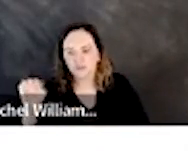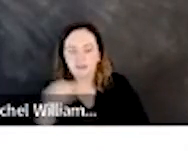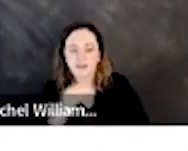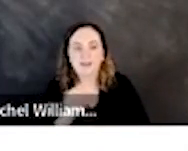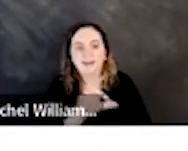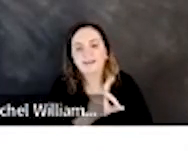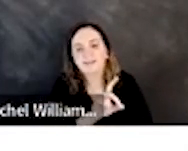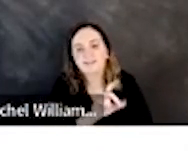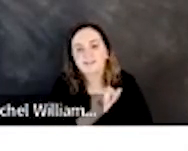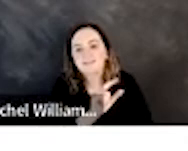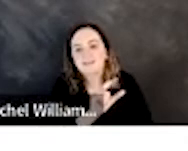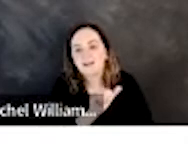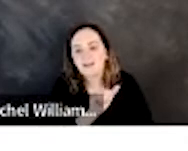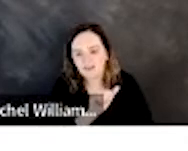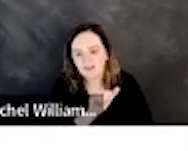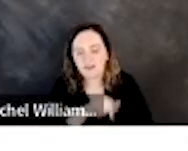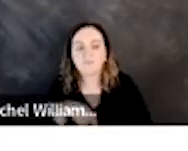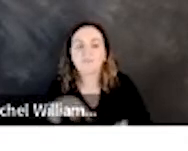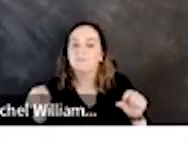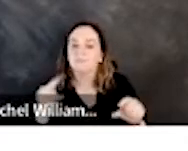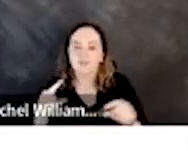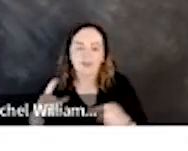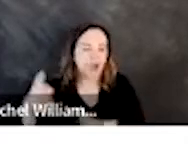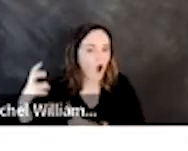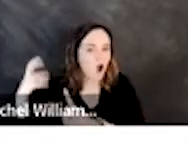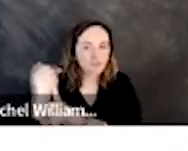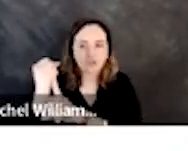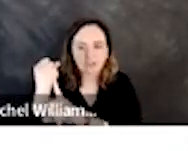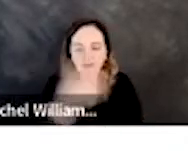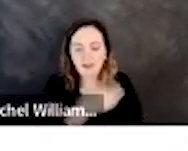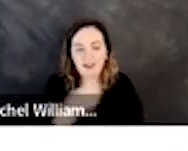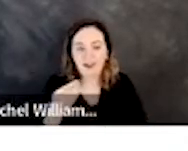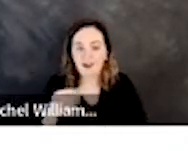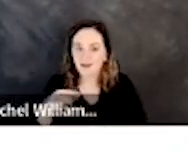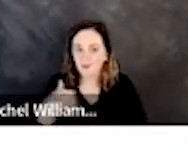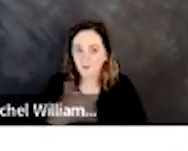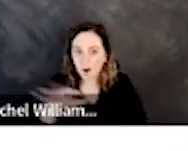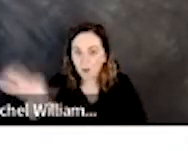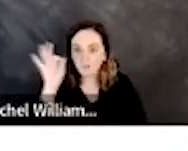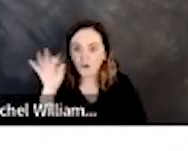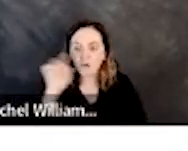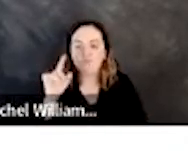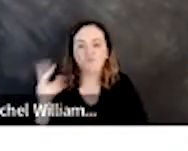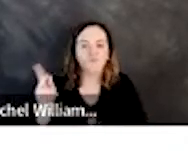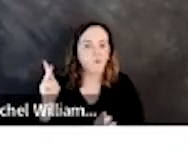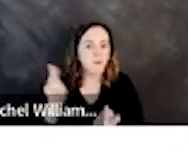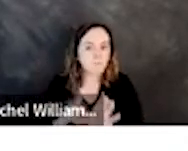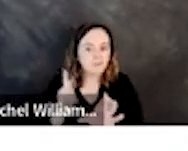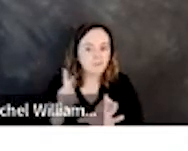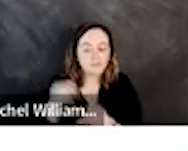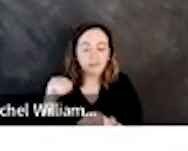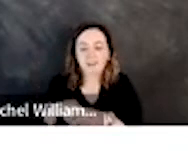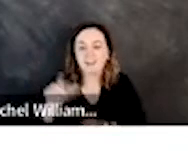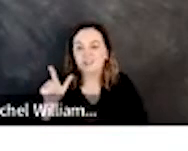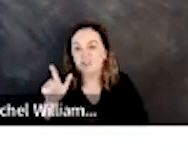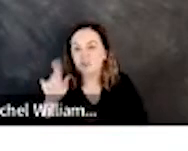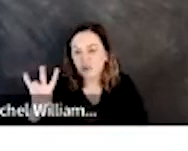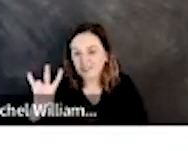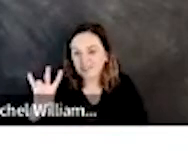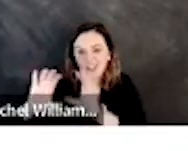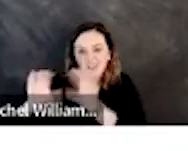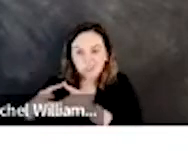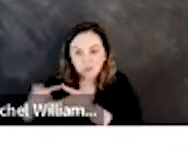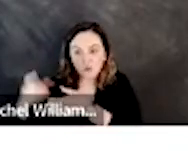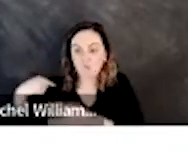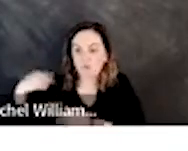Albady for their exceptional achievement and selection as a member of the 27th class